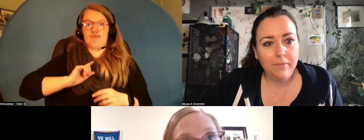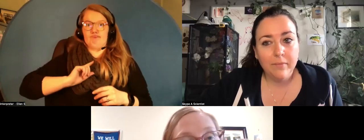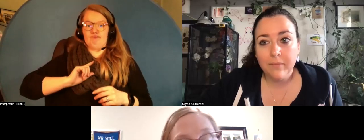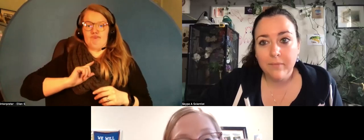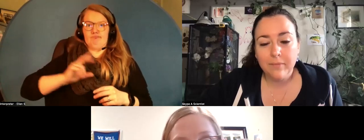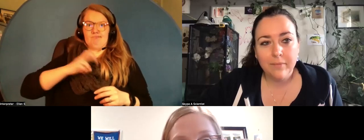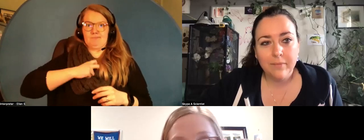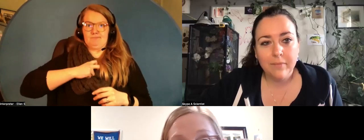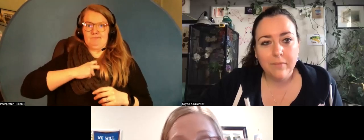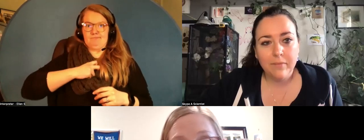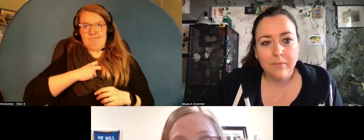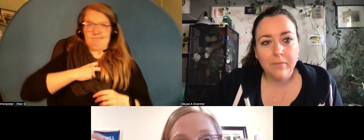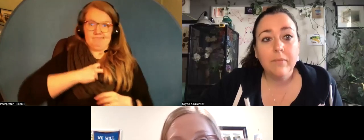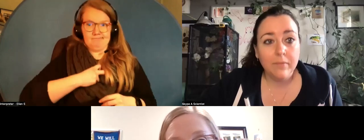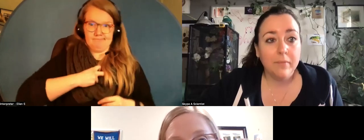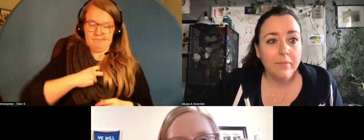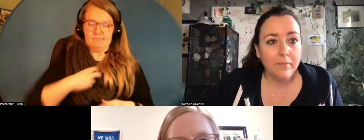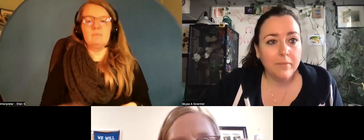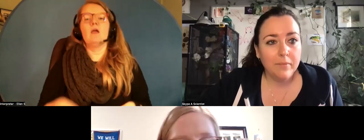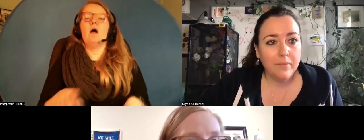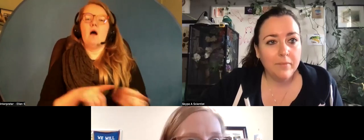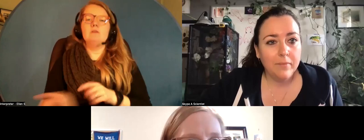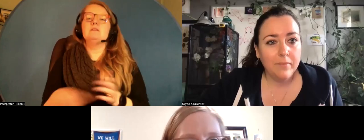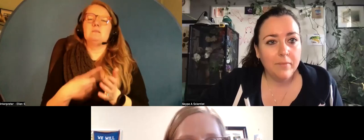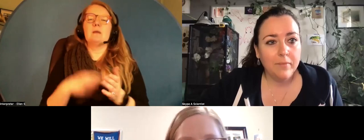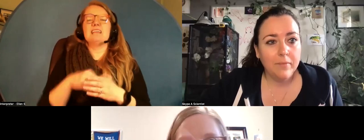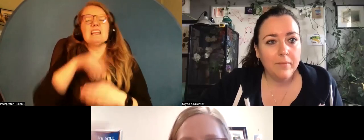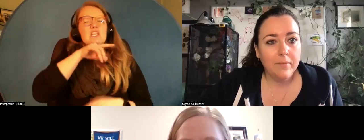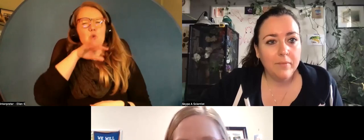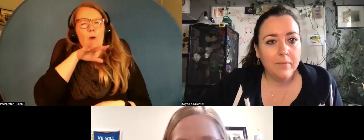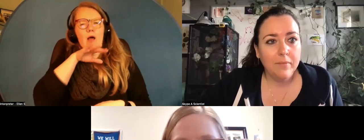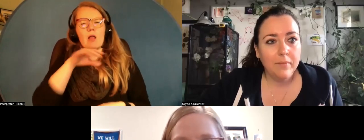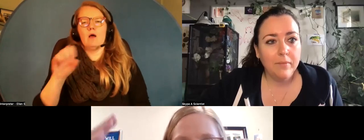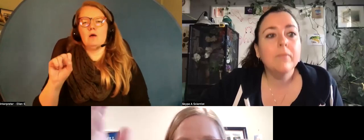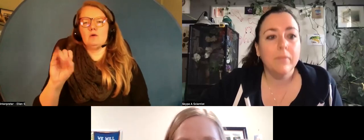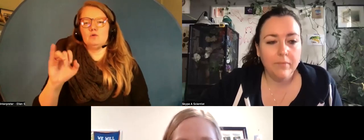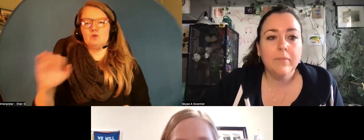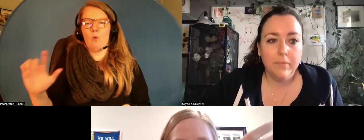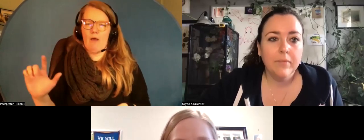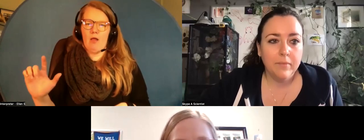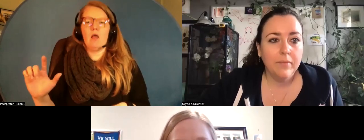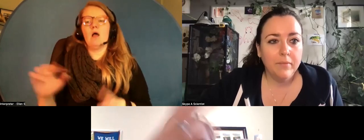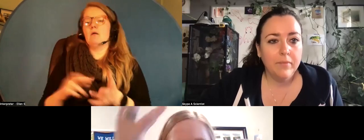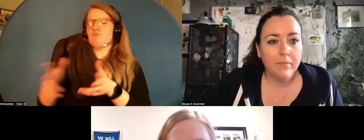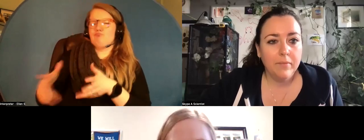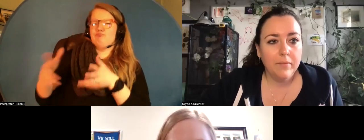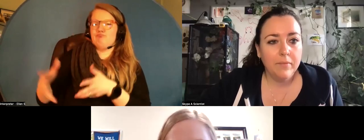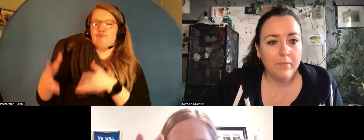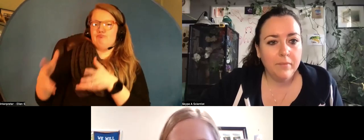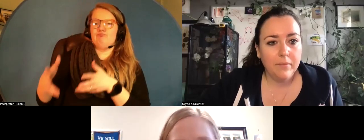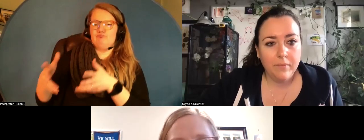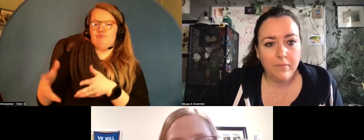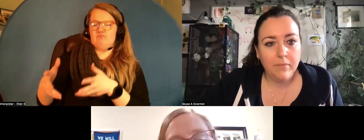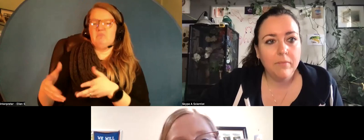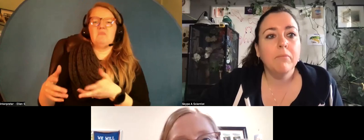a lot of parasites are also found in the soil. And so they're not really moving anywhere unless the soil is moved or you disturb it, and then they maybe kind of go